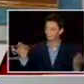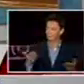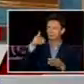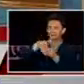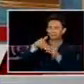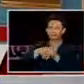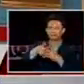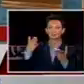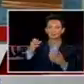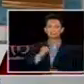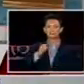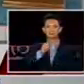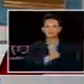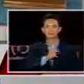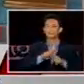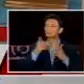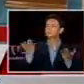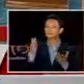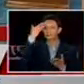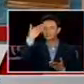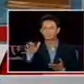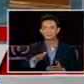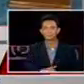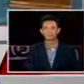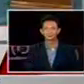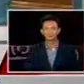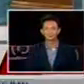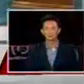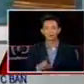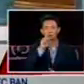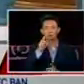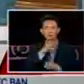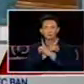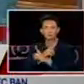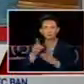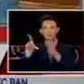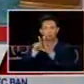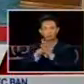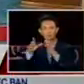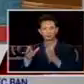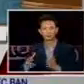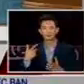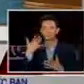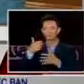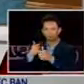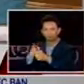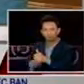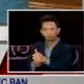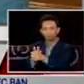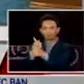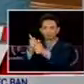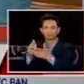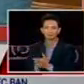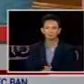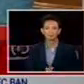building. But of course, we've seen Attorney Dennis Manalo, one of the defense lawyers, there he went in out front of